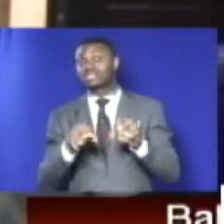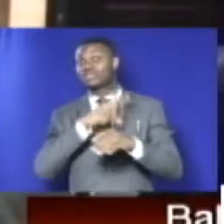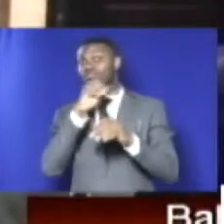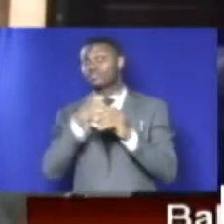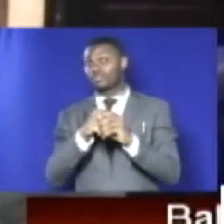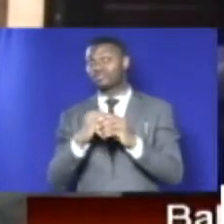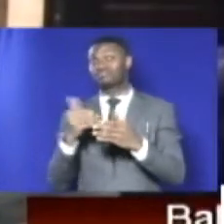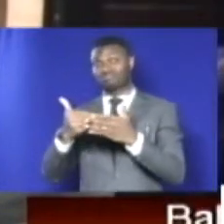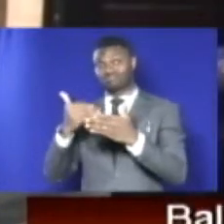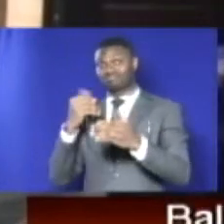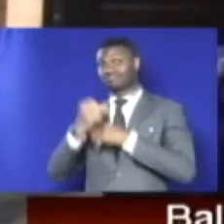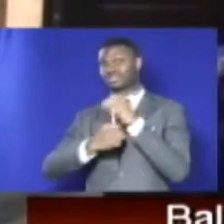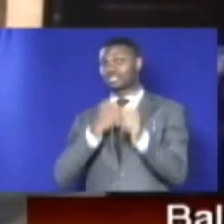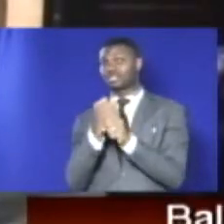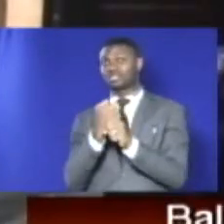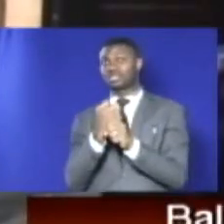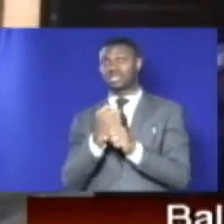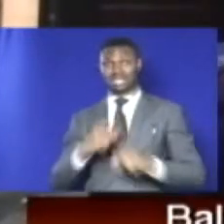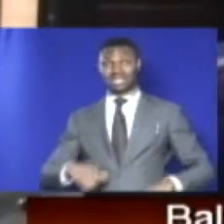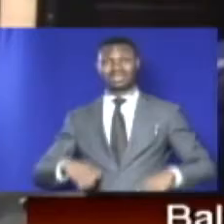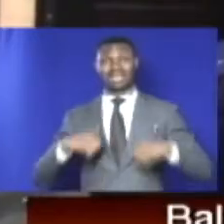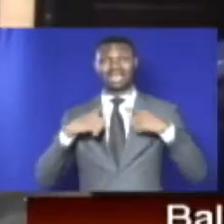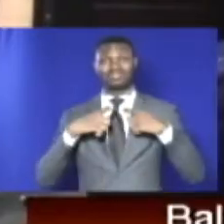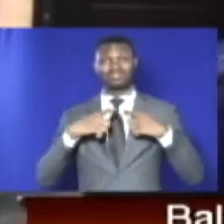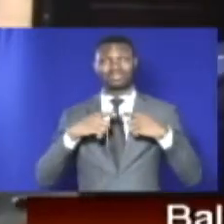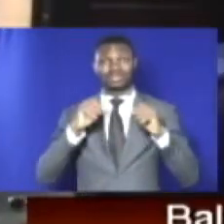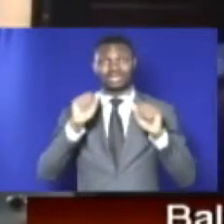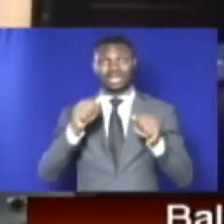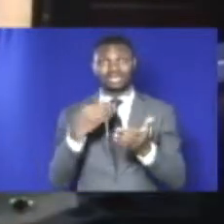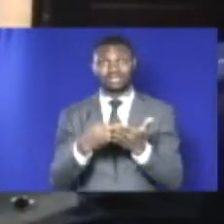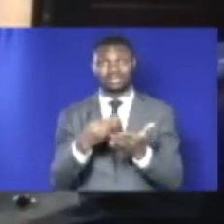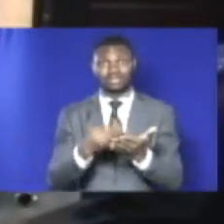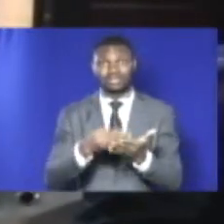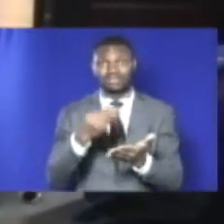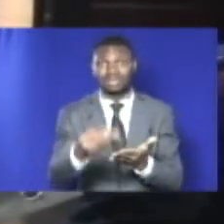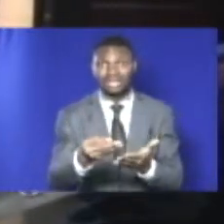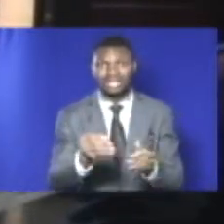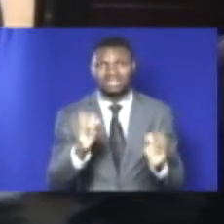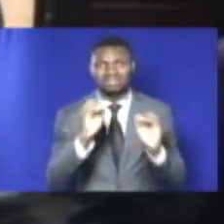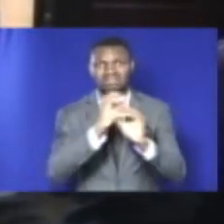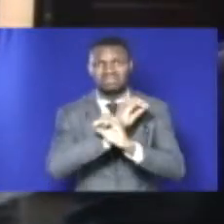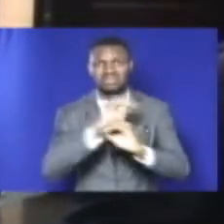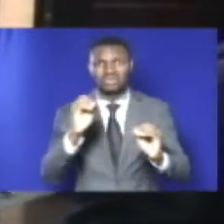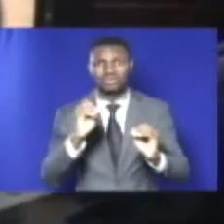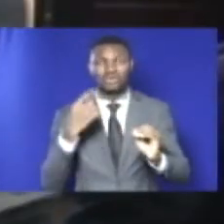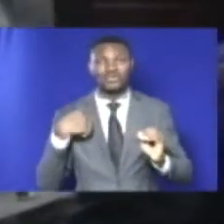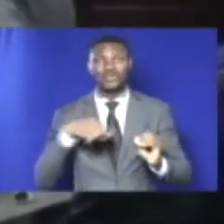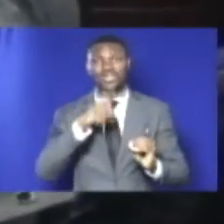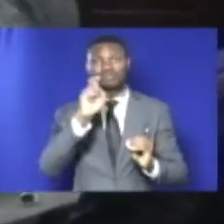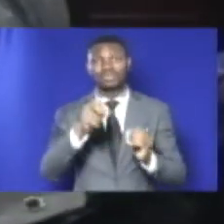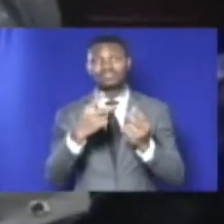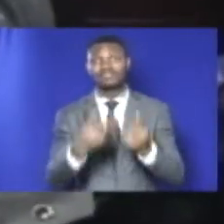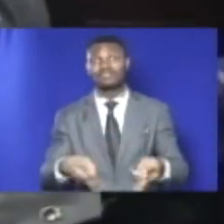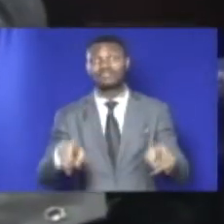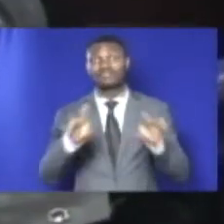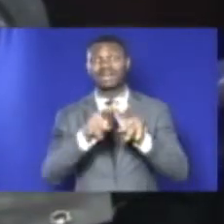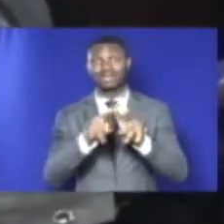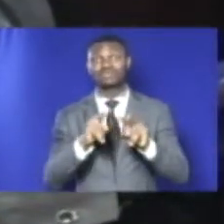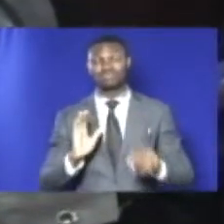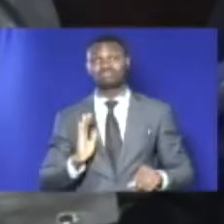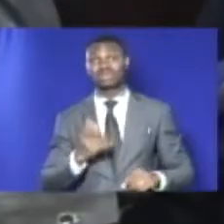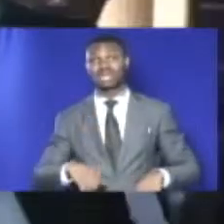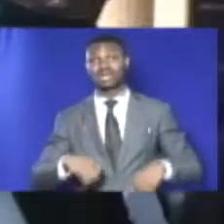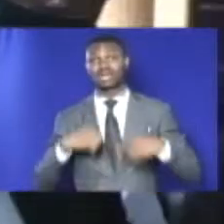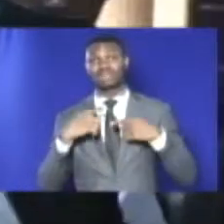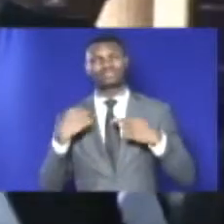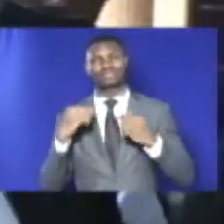no price tag to be put on the life of any Nigerian. The court so much value the life of Nigerians to that extent. We appreciate the court for that wonderful